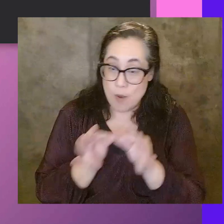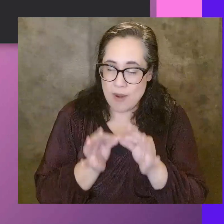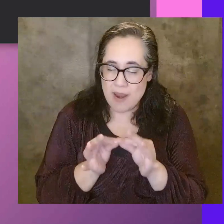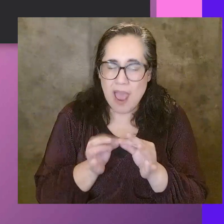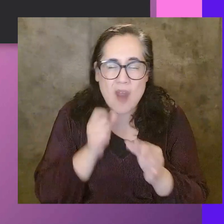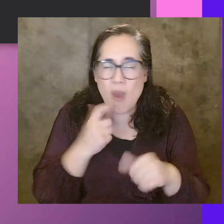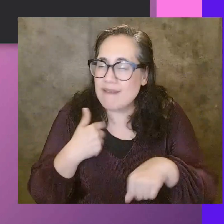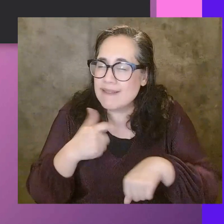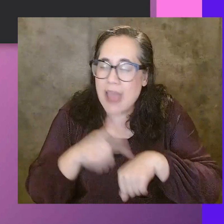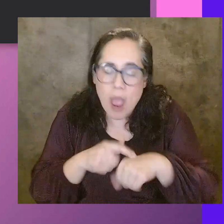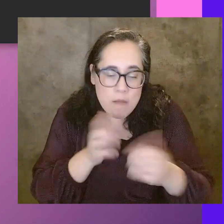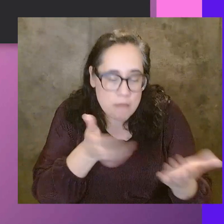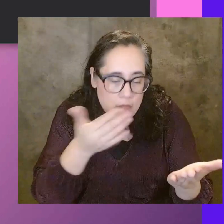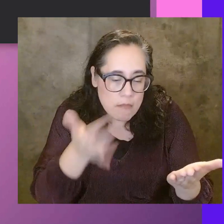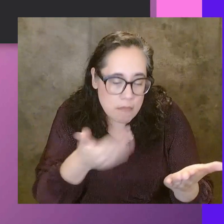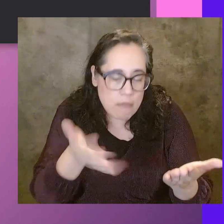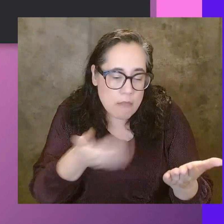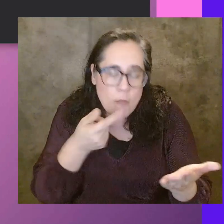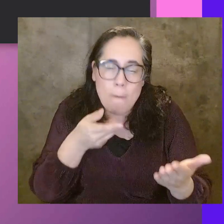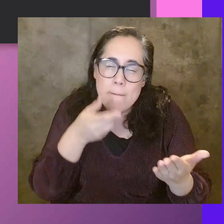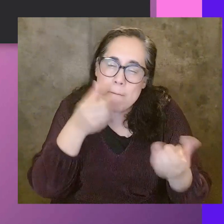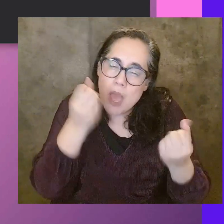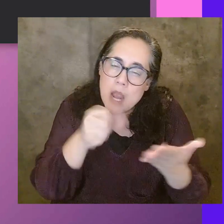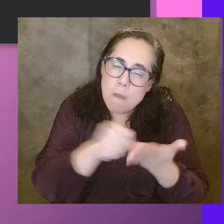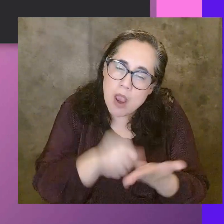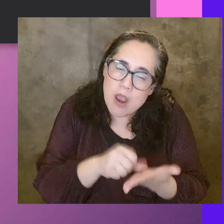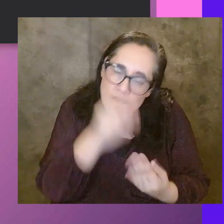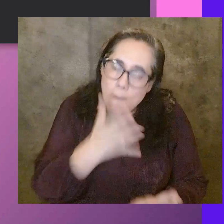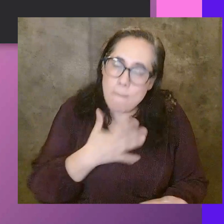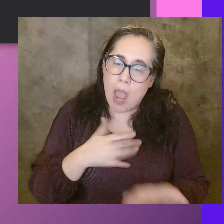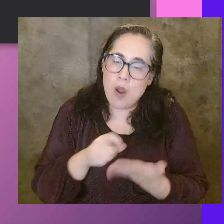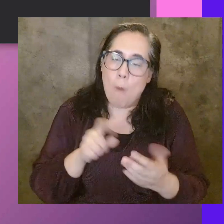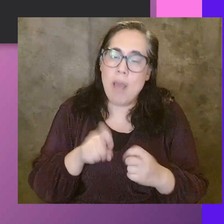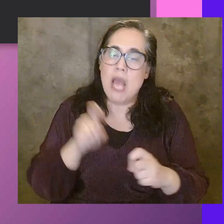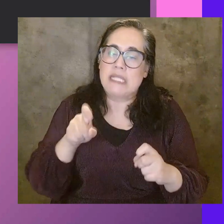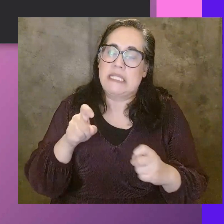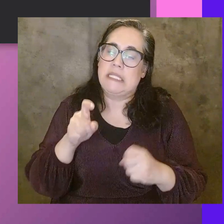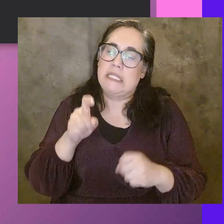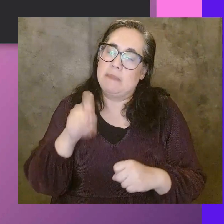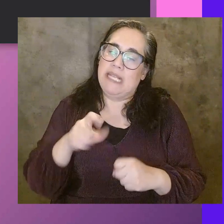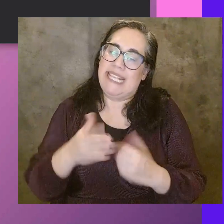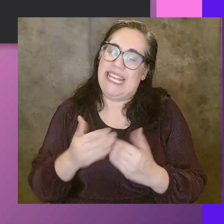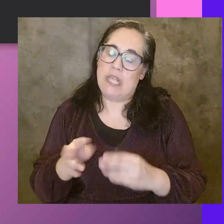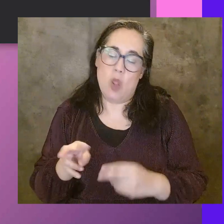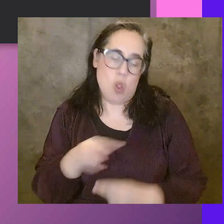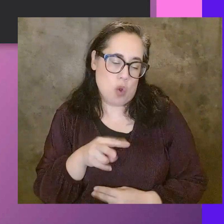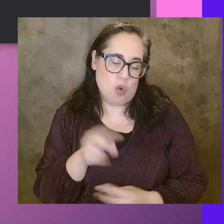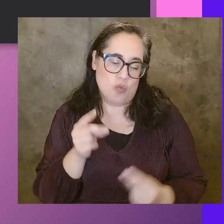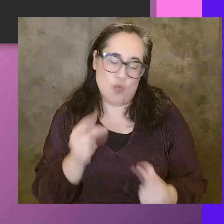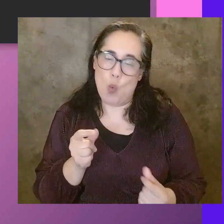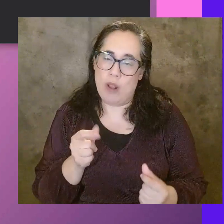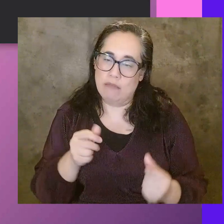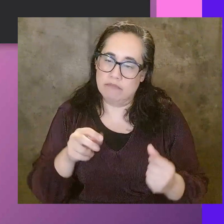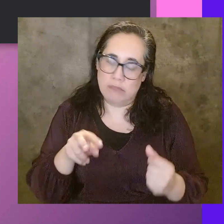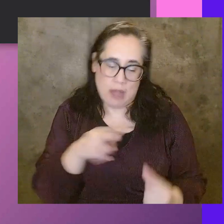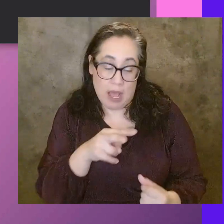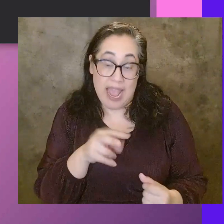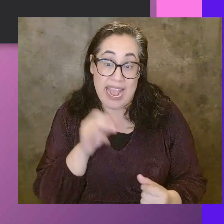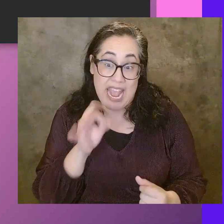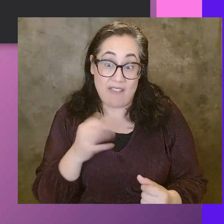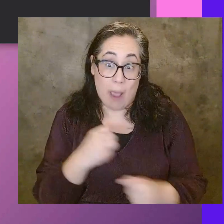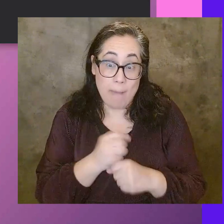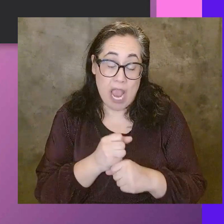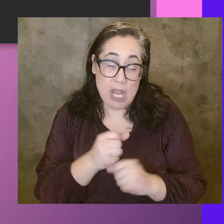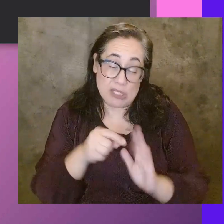When interpreting, I don't have time to search through pages of information. My notes need to be easy to locate with a quick